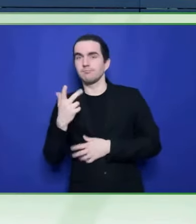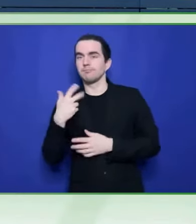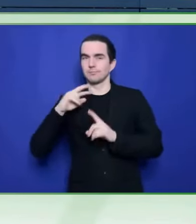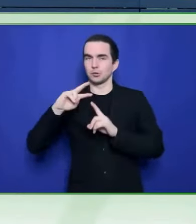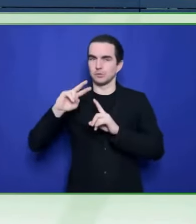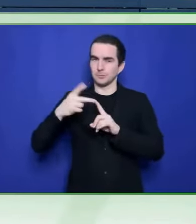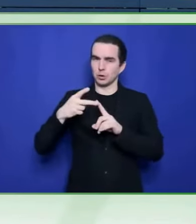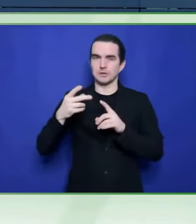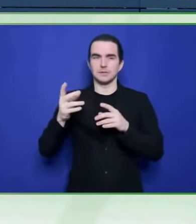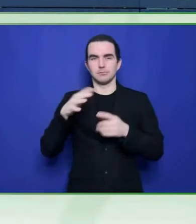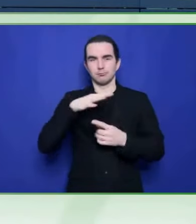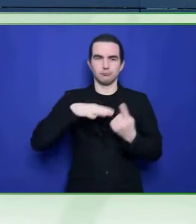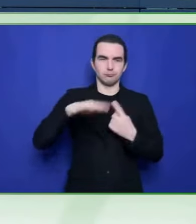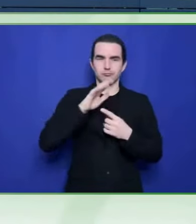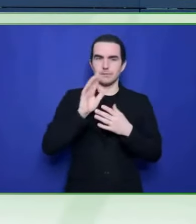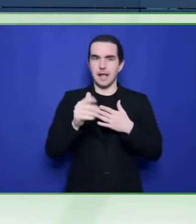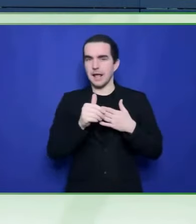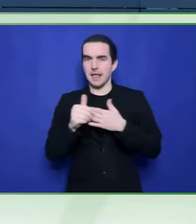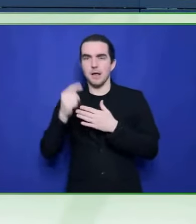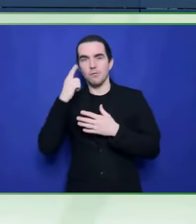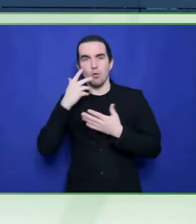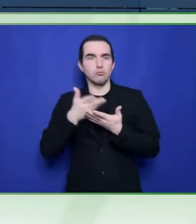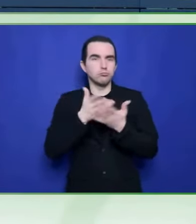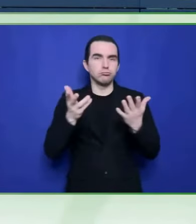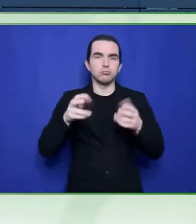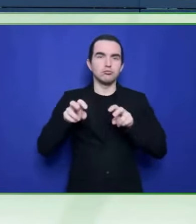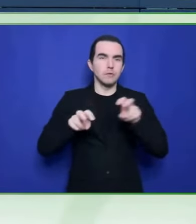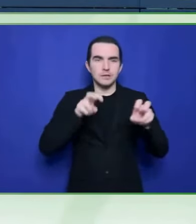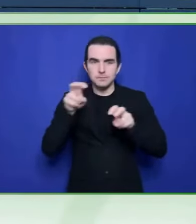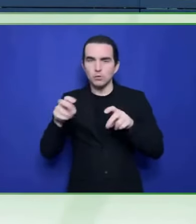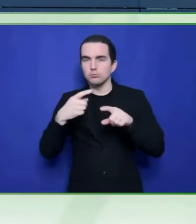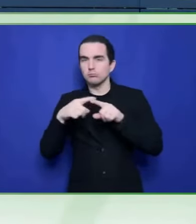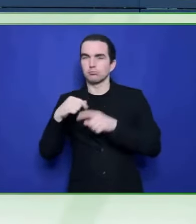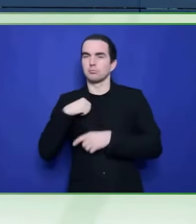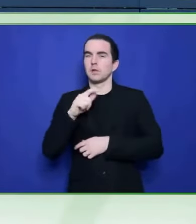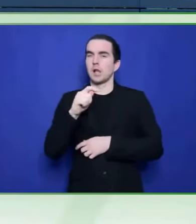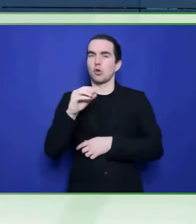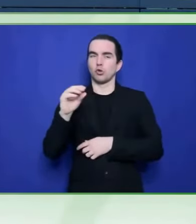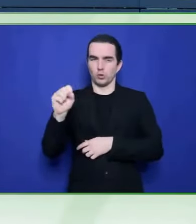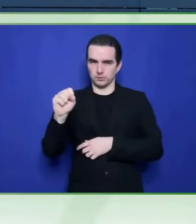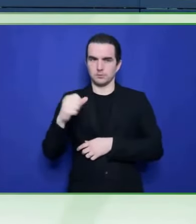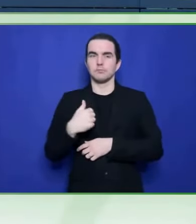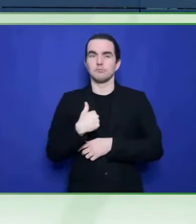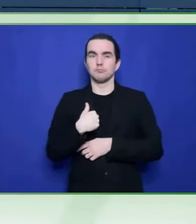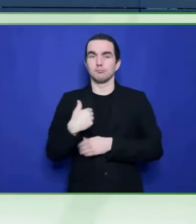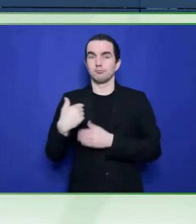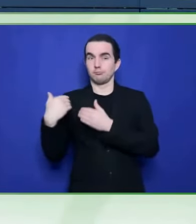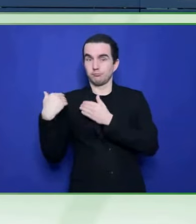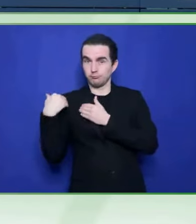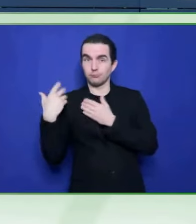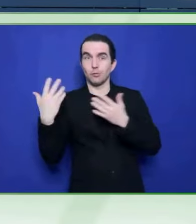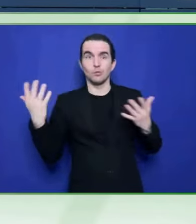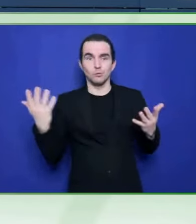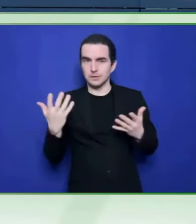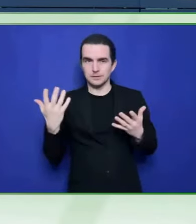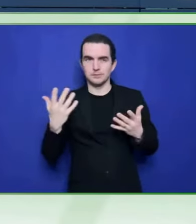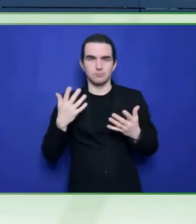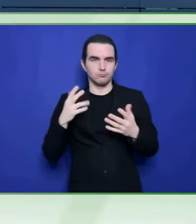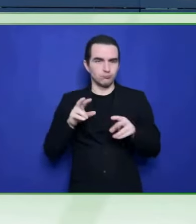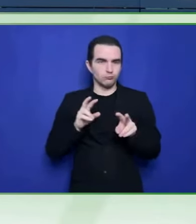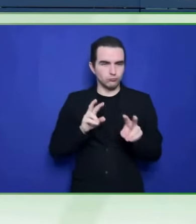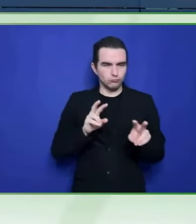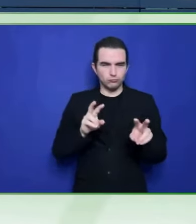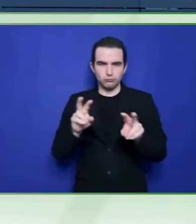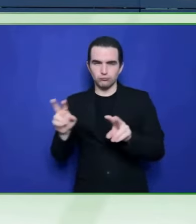I'm also pleased to say that I'm one of our internal industry SPOCs for Atos's internal